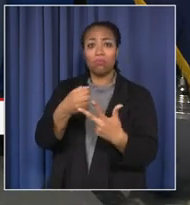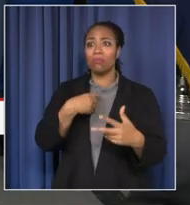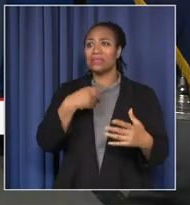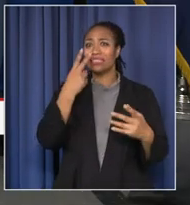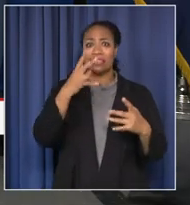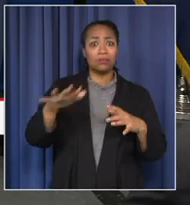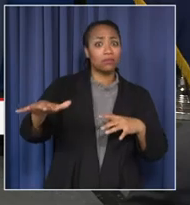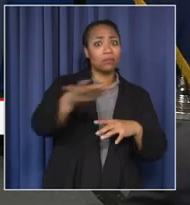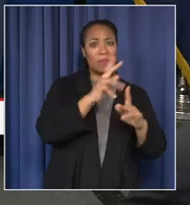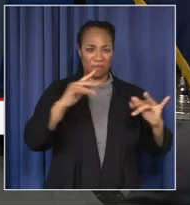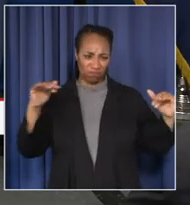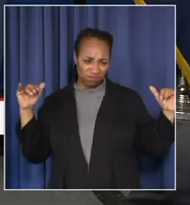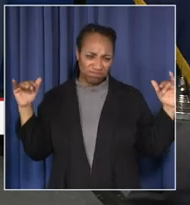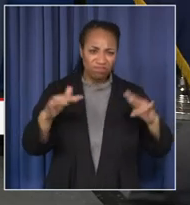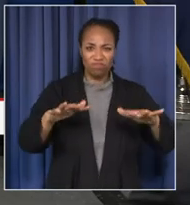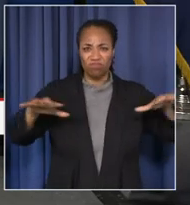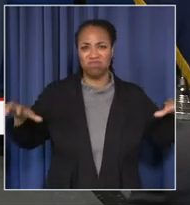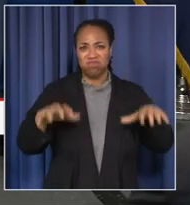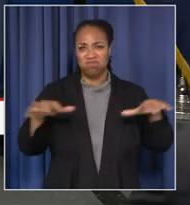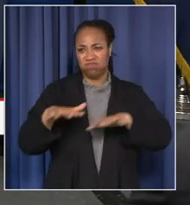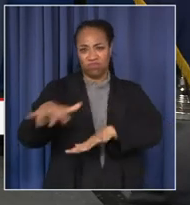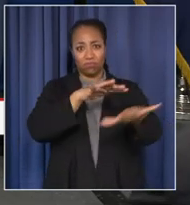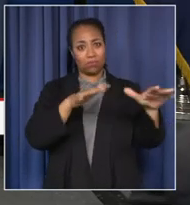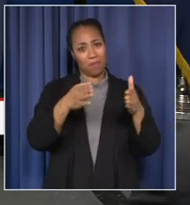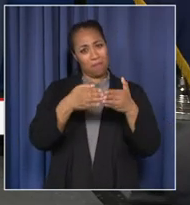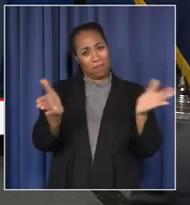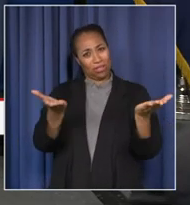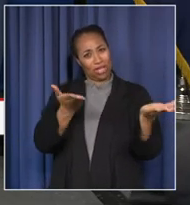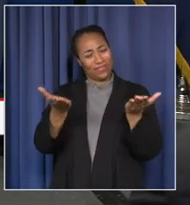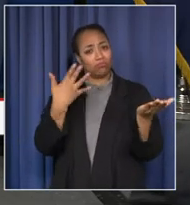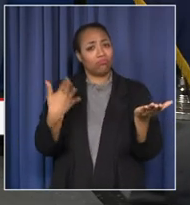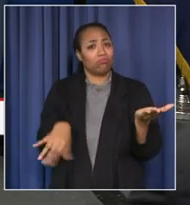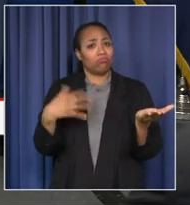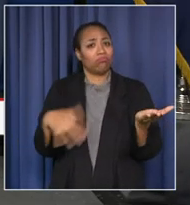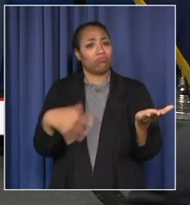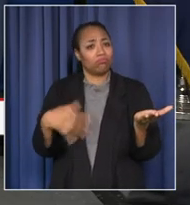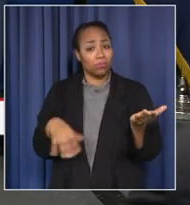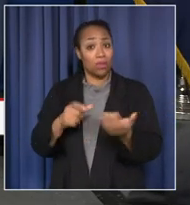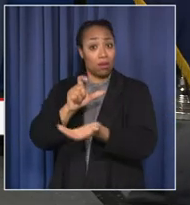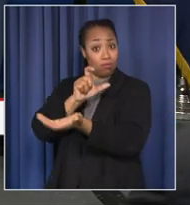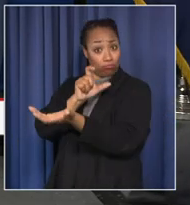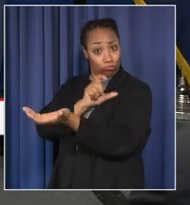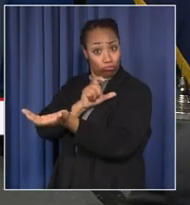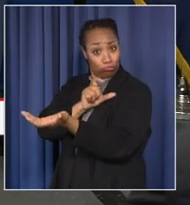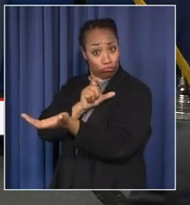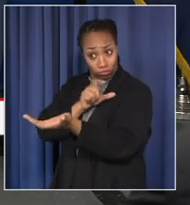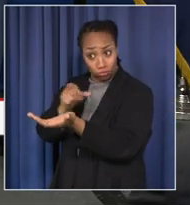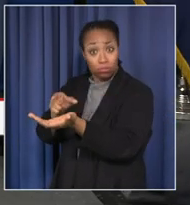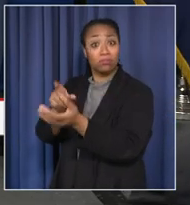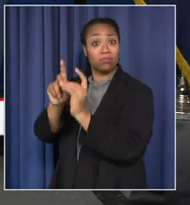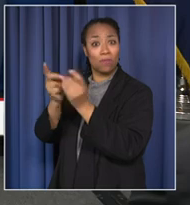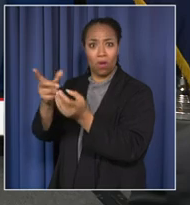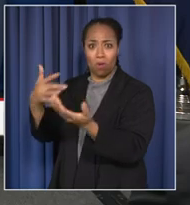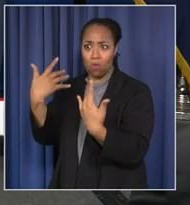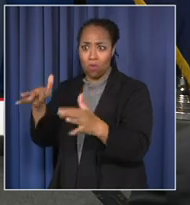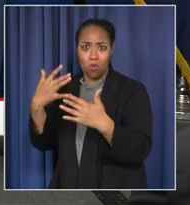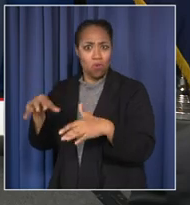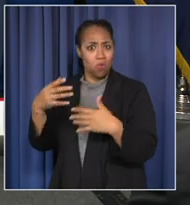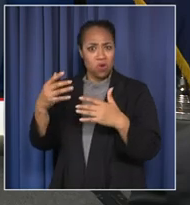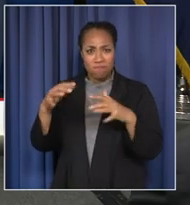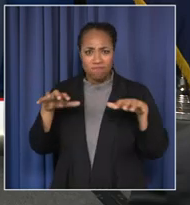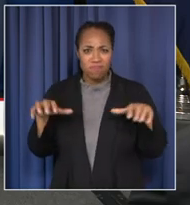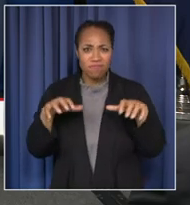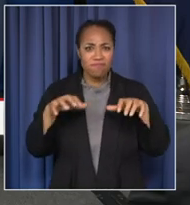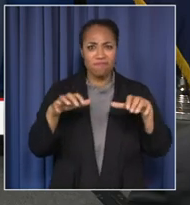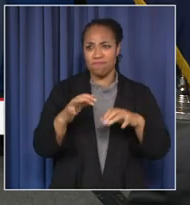public servants, especially our police department, has also led to a historic decrease in crime that we experienced